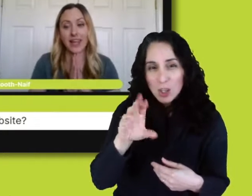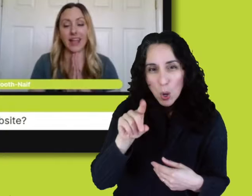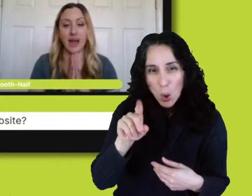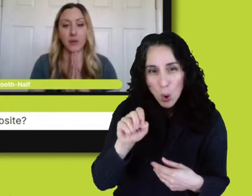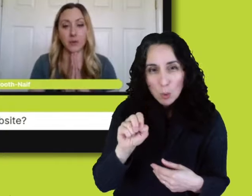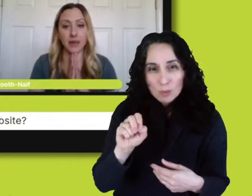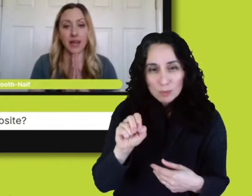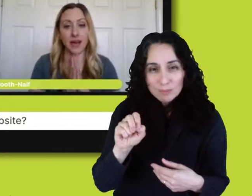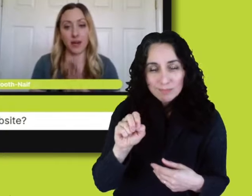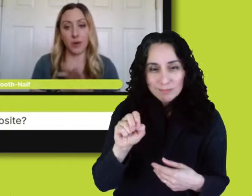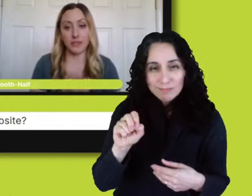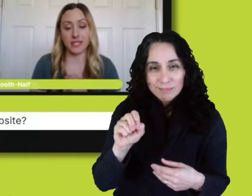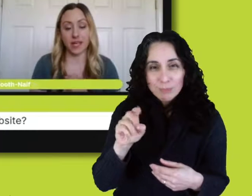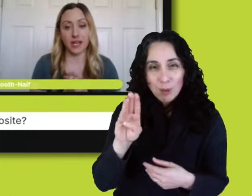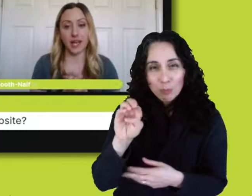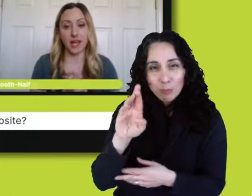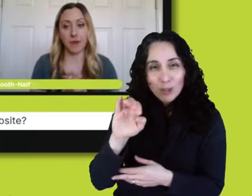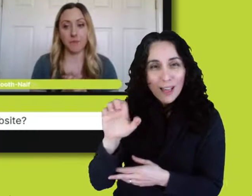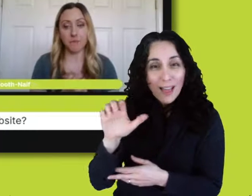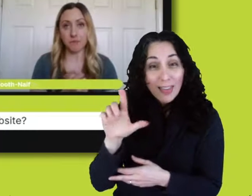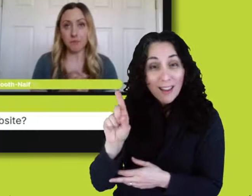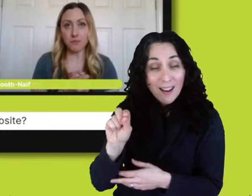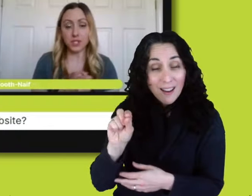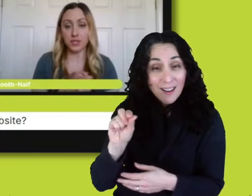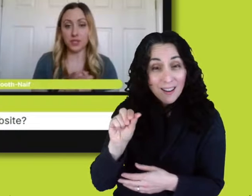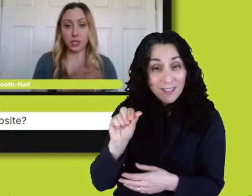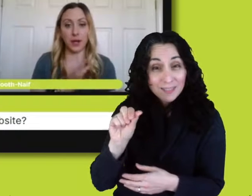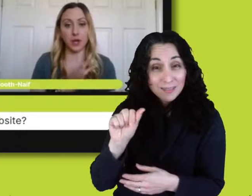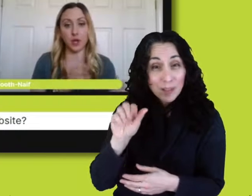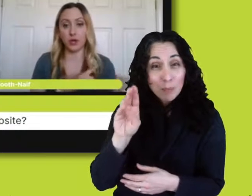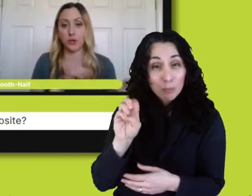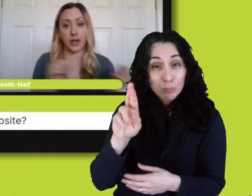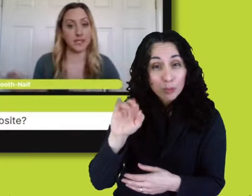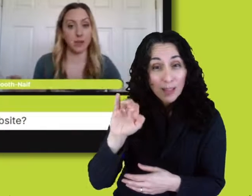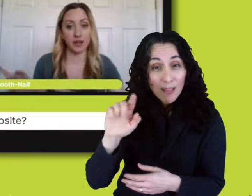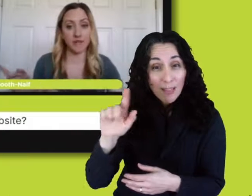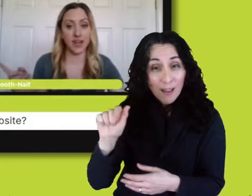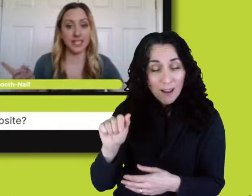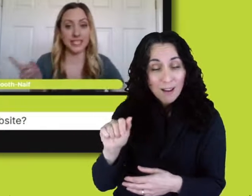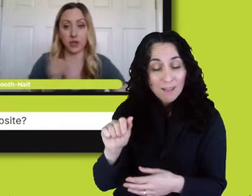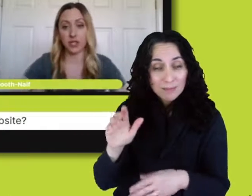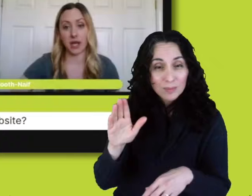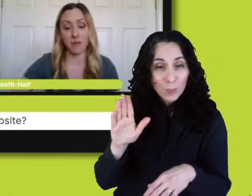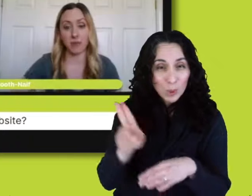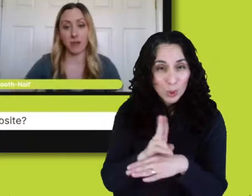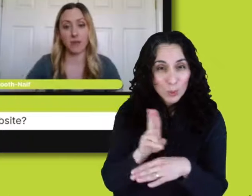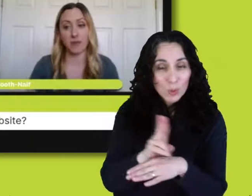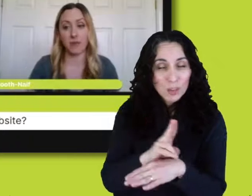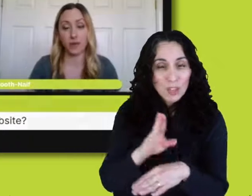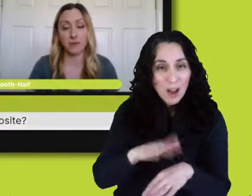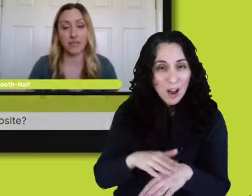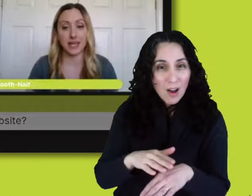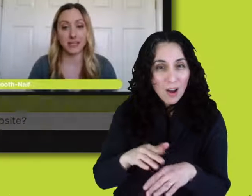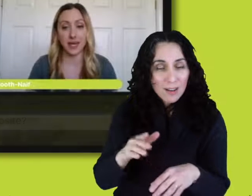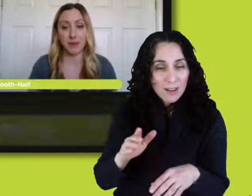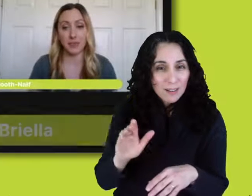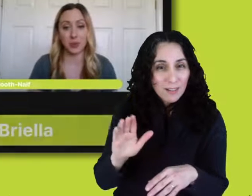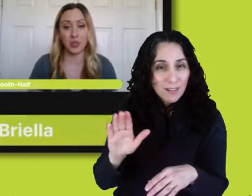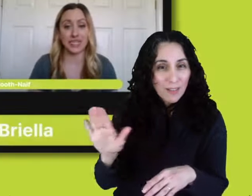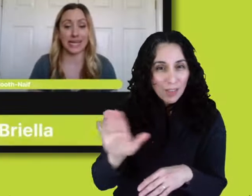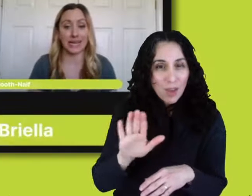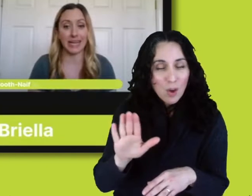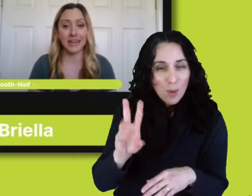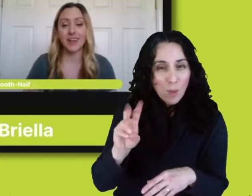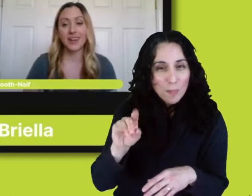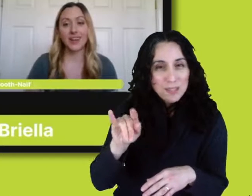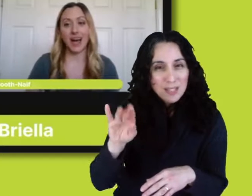Briella, and that will be on our website. To use the coupon code, it'll go right to PunkinFutz, and you can shop from their website. So that was